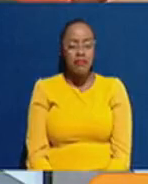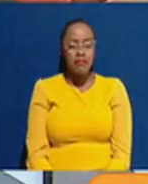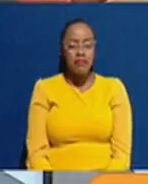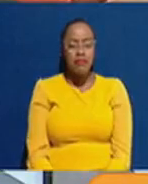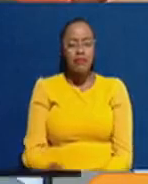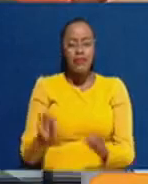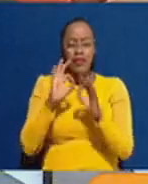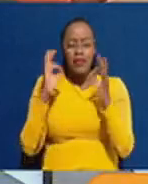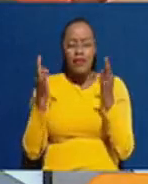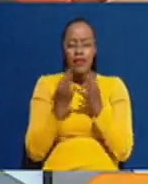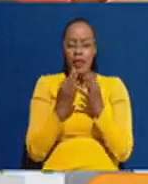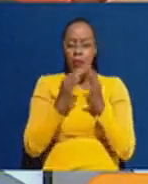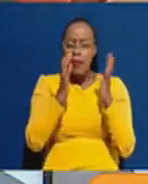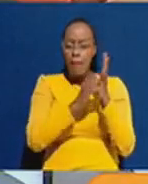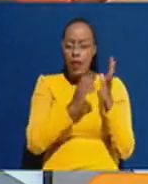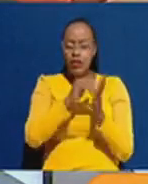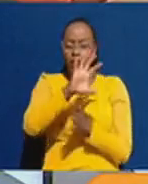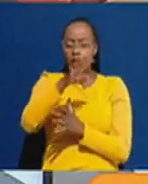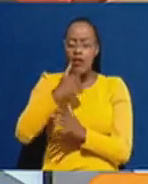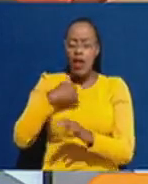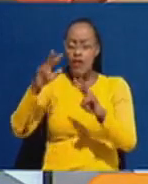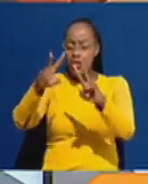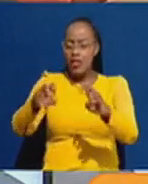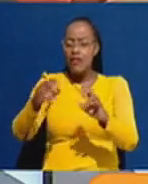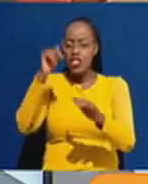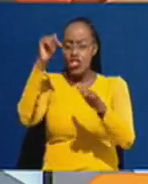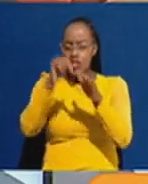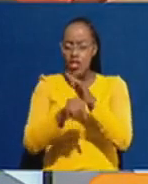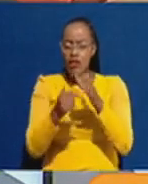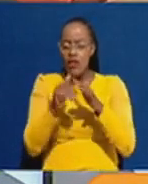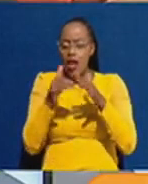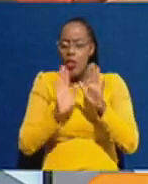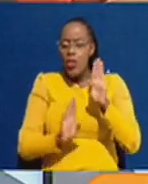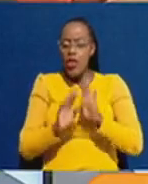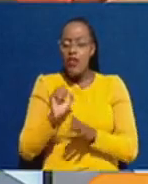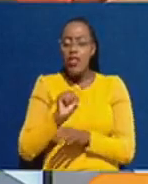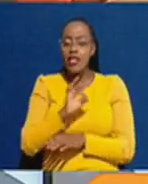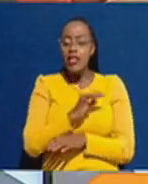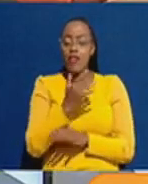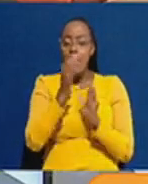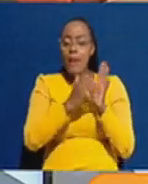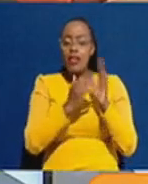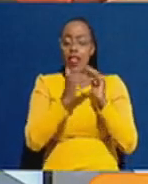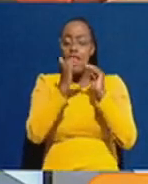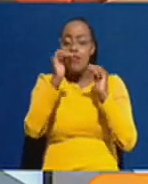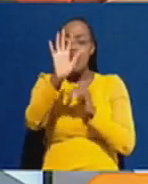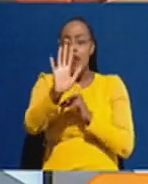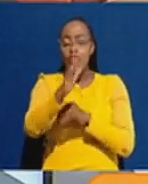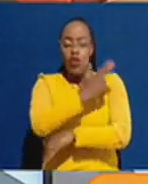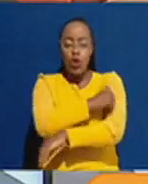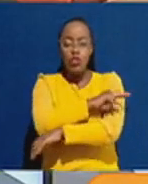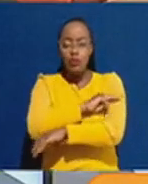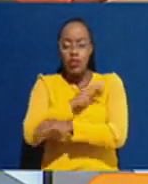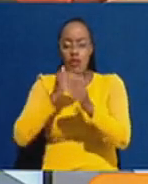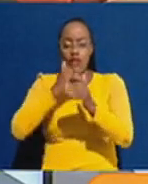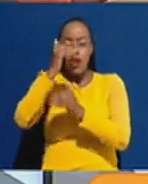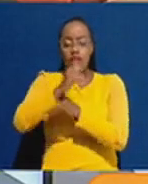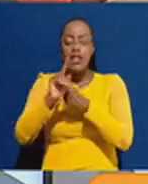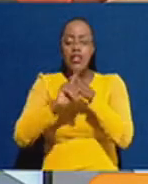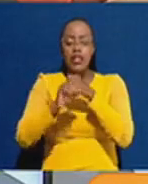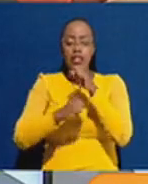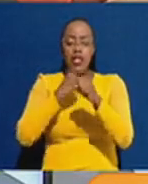A family in Machakos County is calling for a thorough investigation into the conduct of the staff at the Machakos Level 5 hospital after their